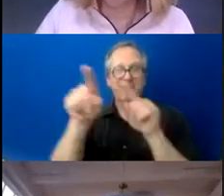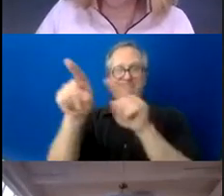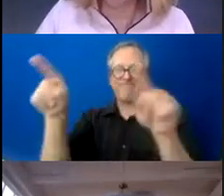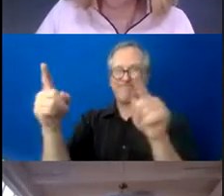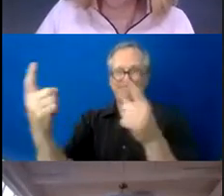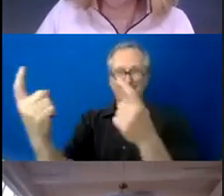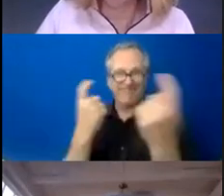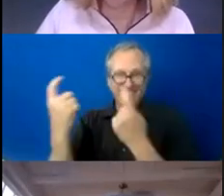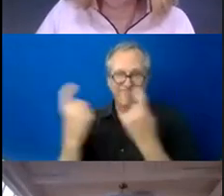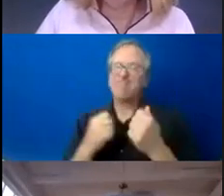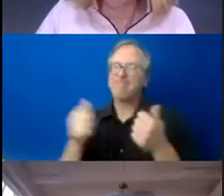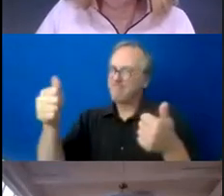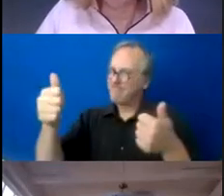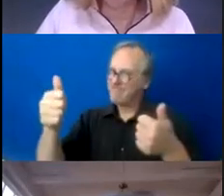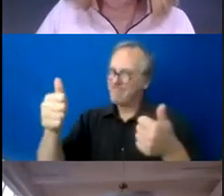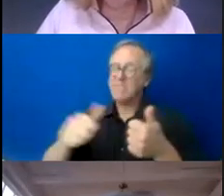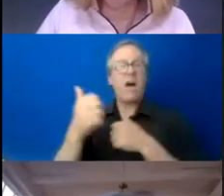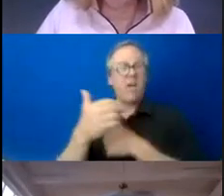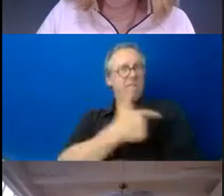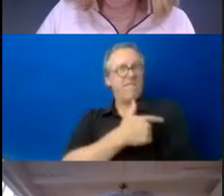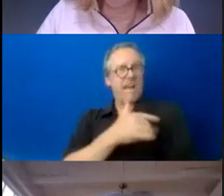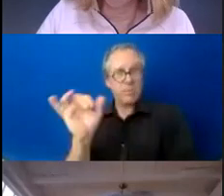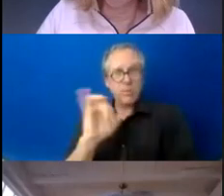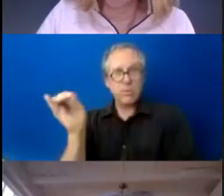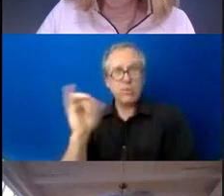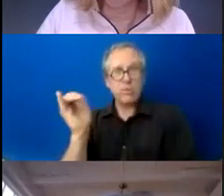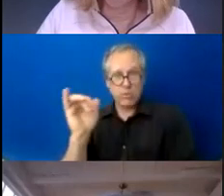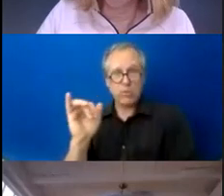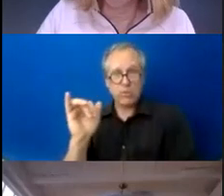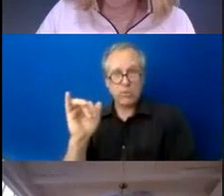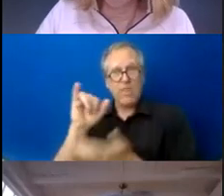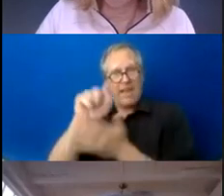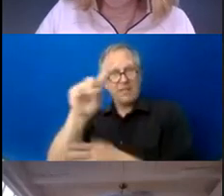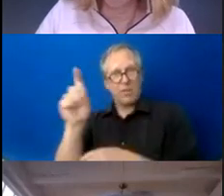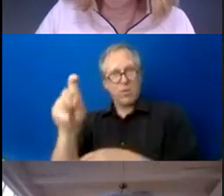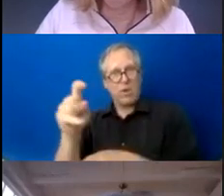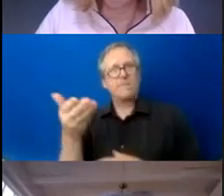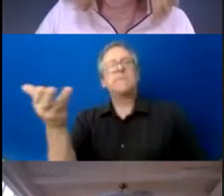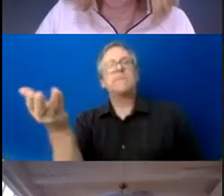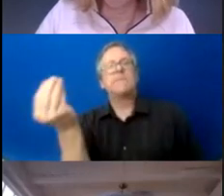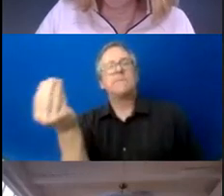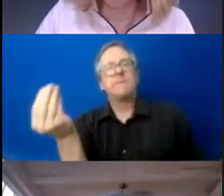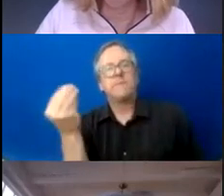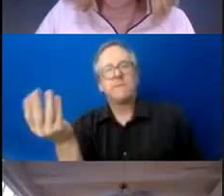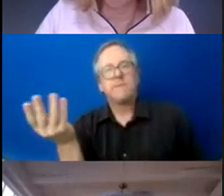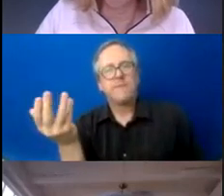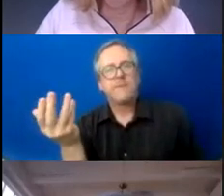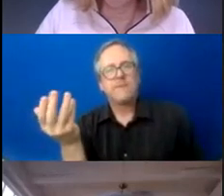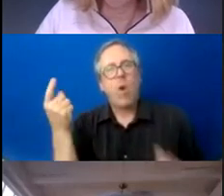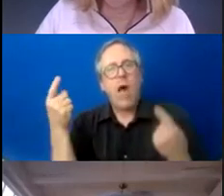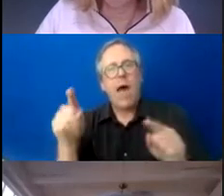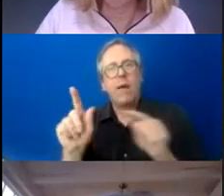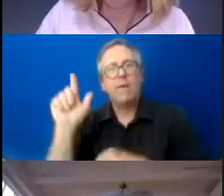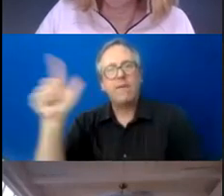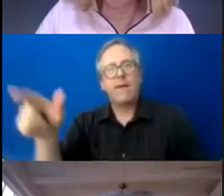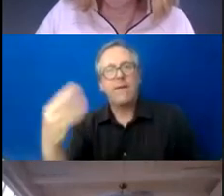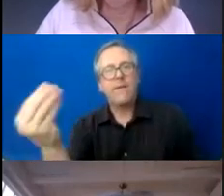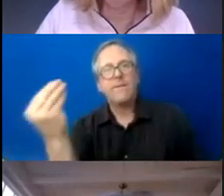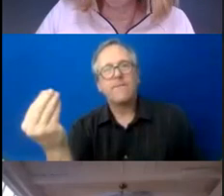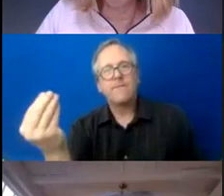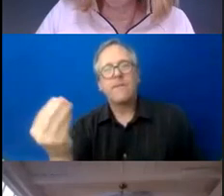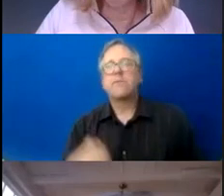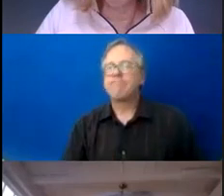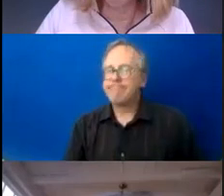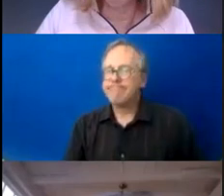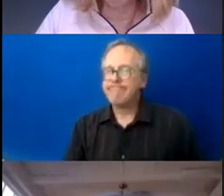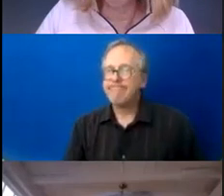does come up with other vaccines that we Yeah. get, the question comes up, right? So Yeah. it's always what do